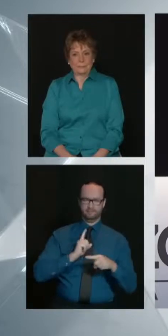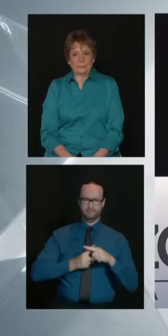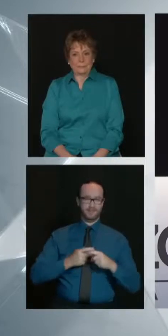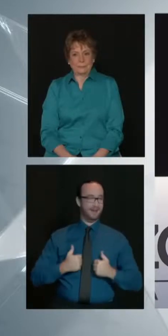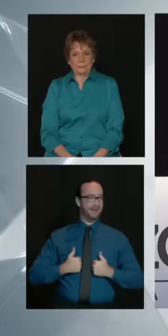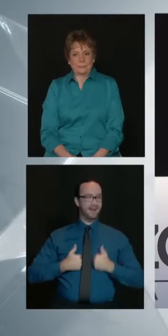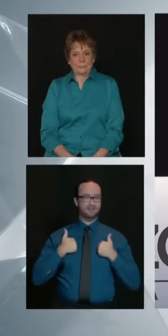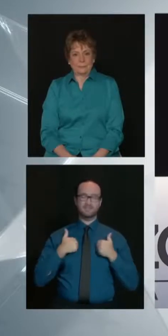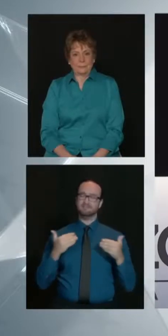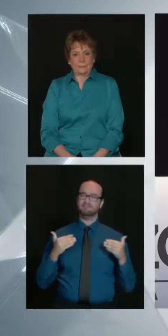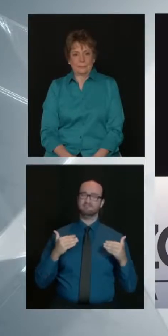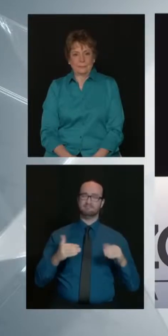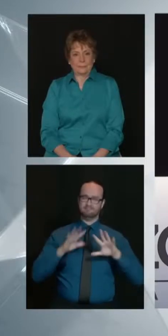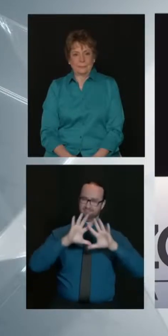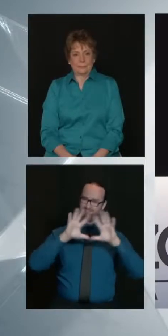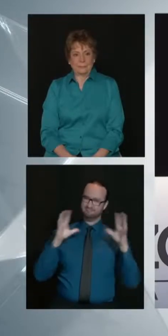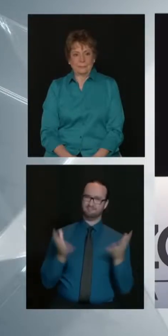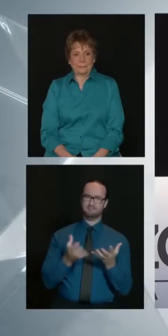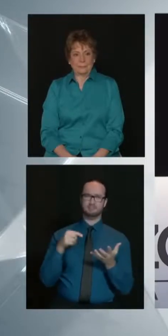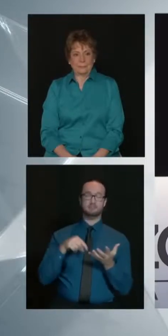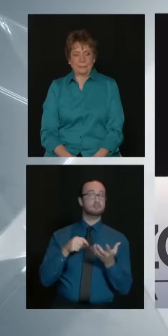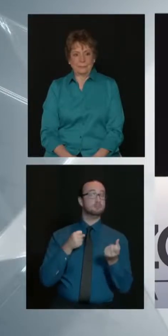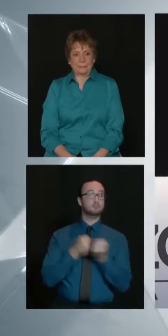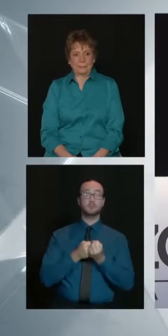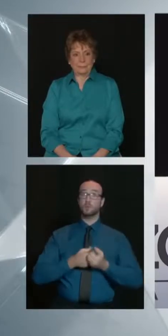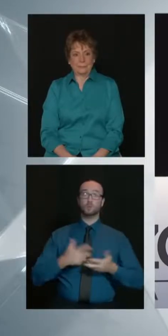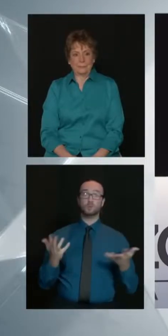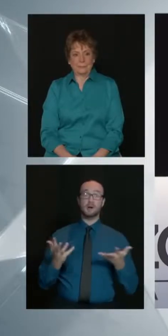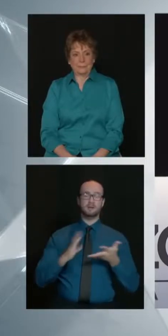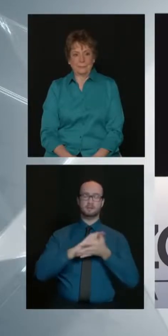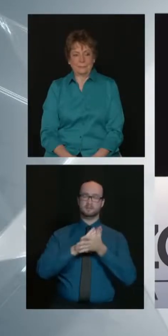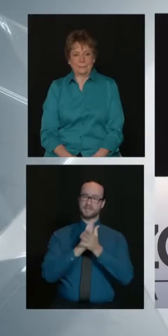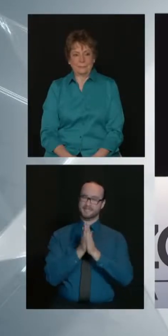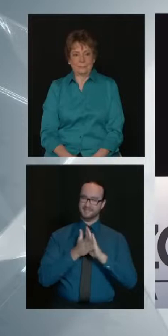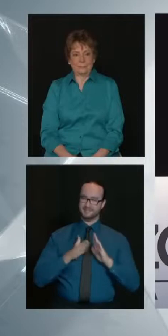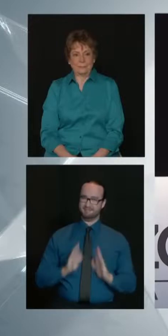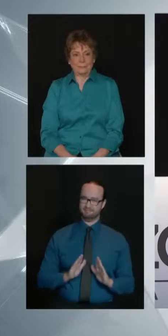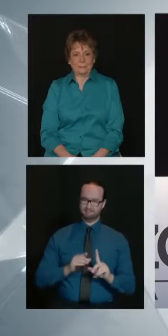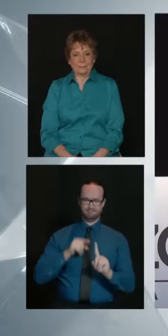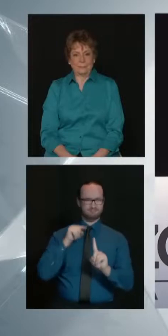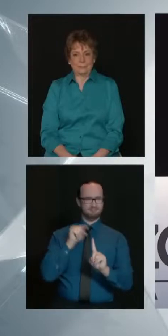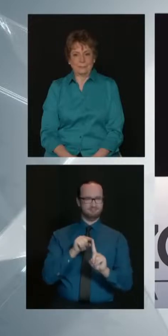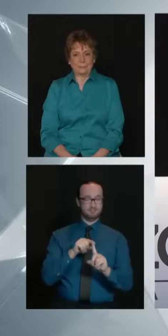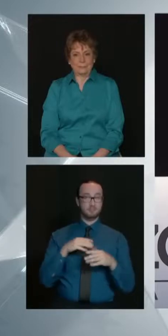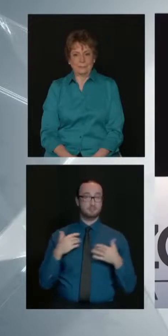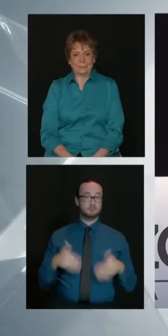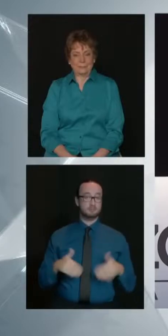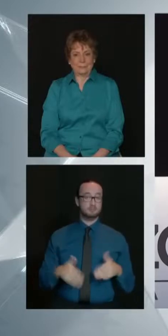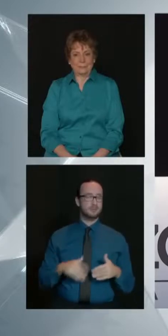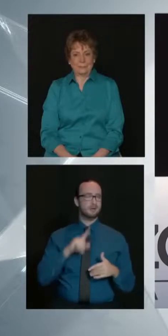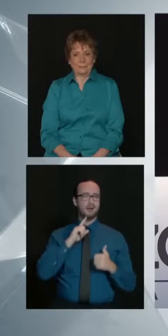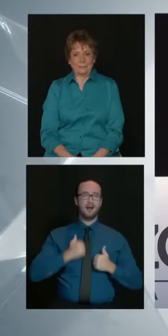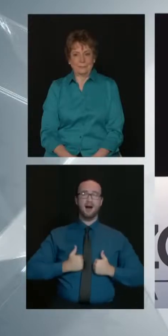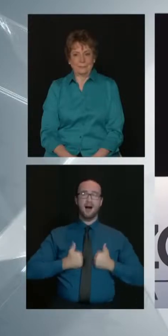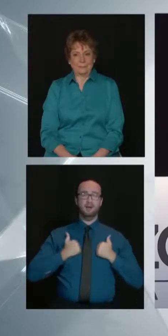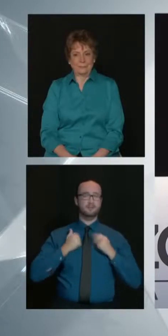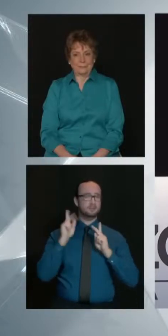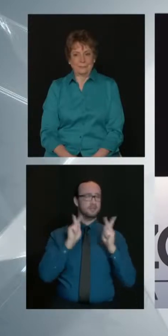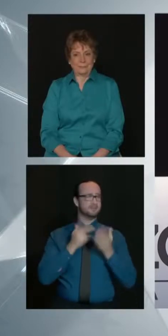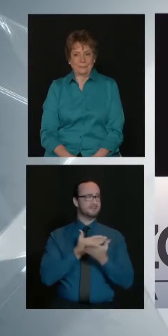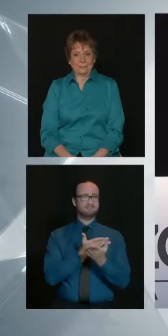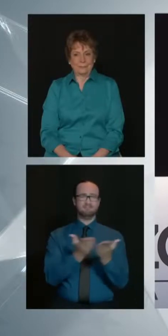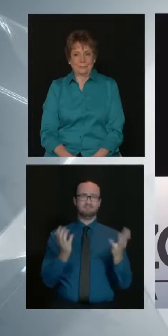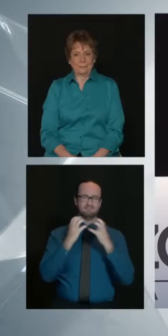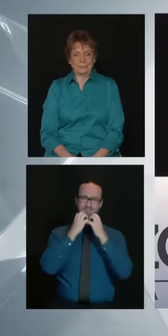anybody's freedoms. And let's just inspire people to be good humans. The Republicans and the Democrats